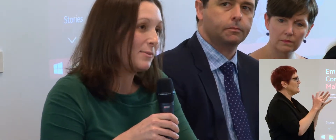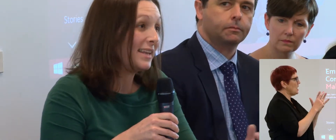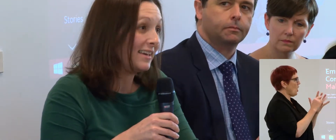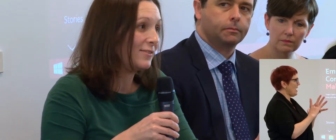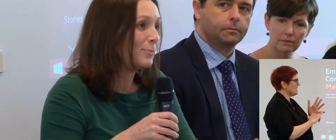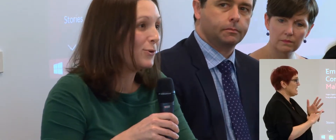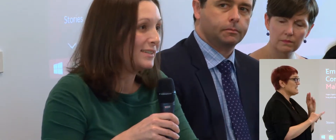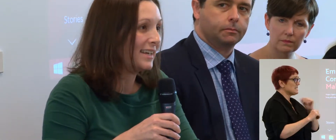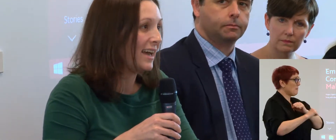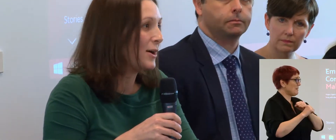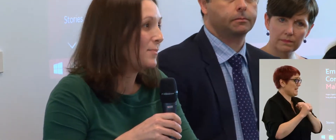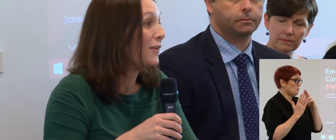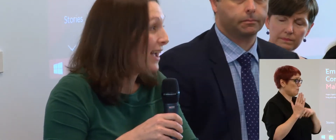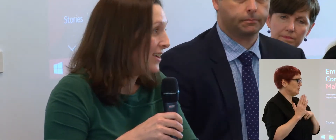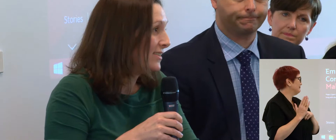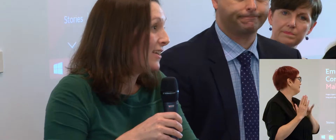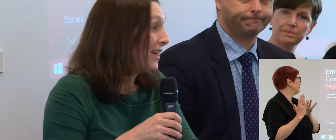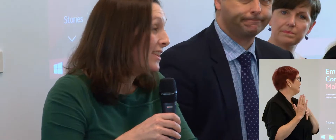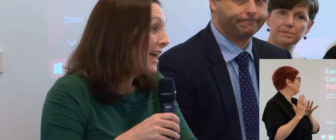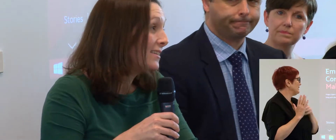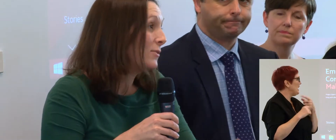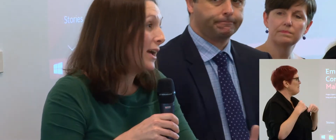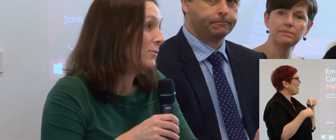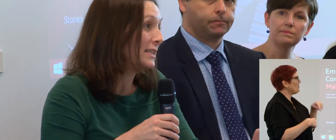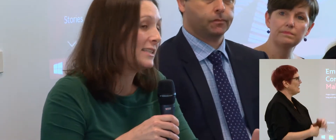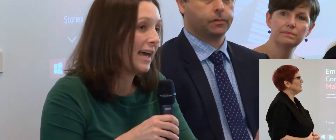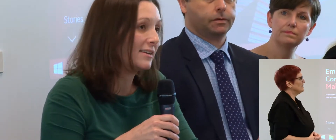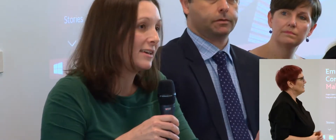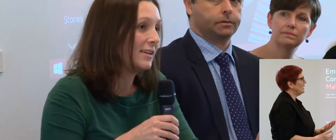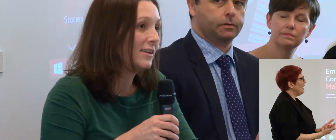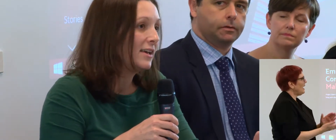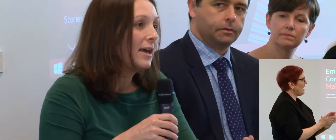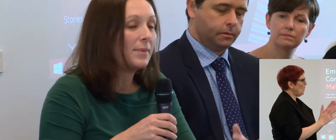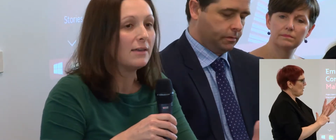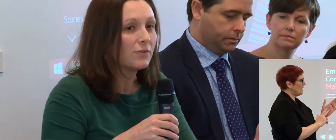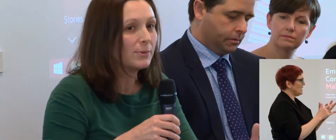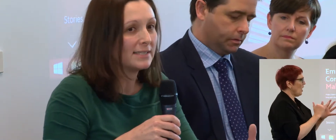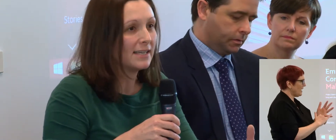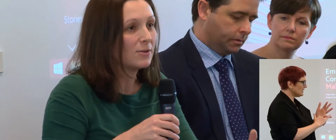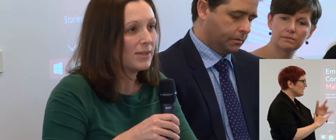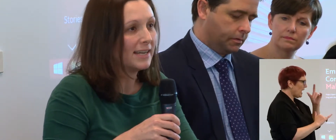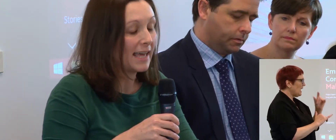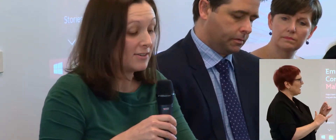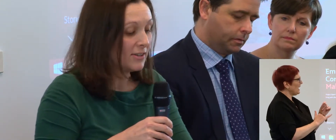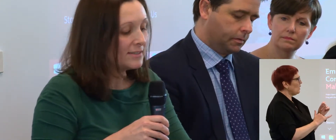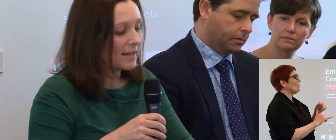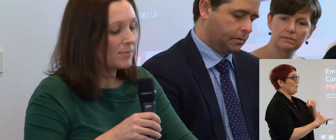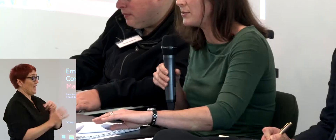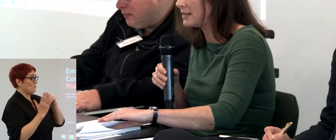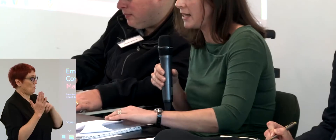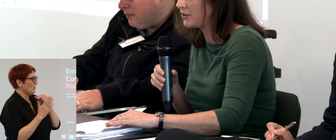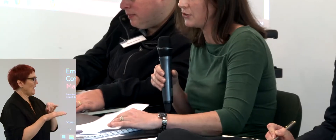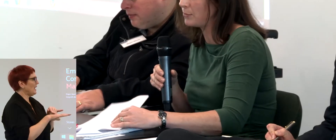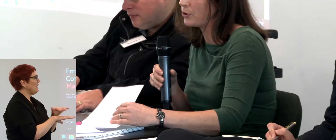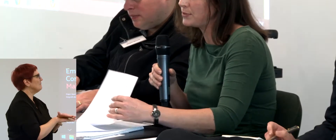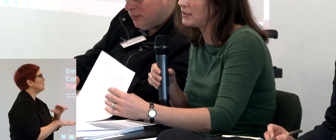about some of the media reporting around that and the way in which that can be influencing community attitudes. There